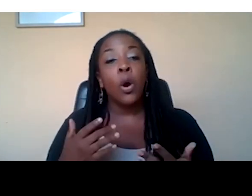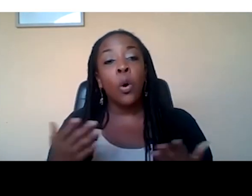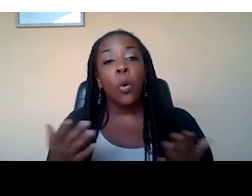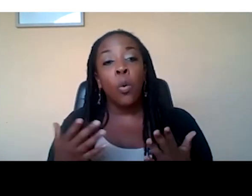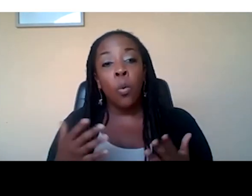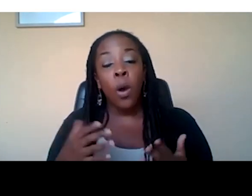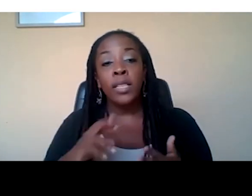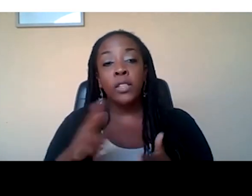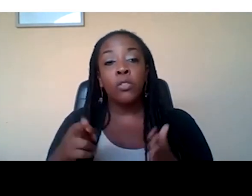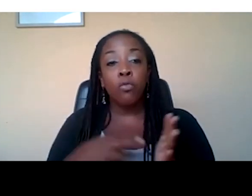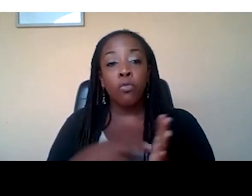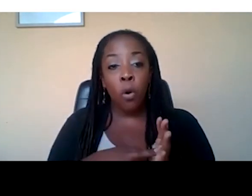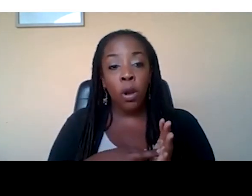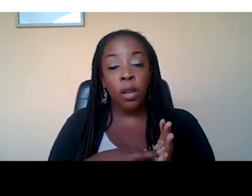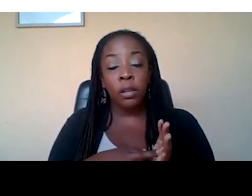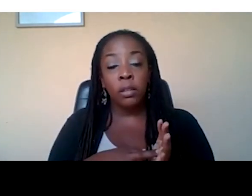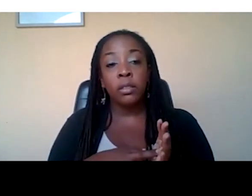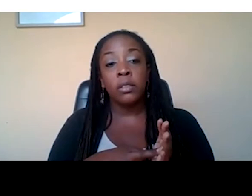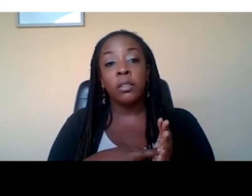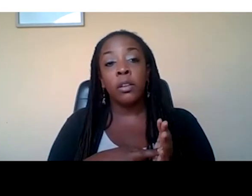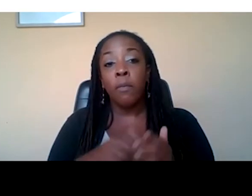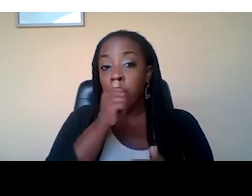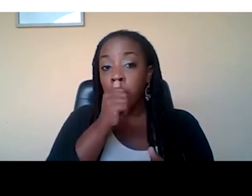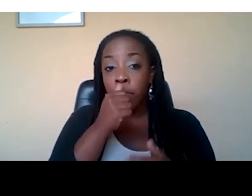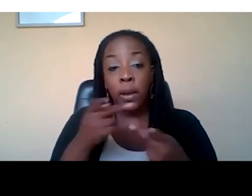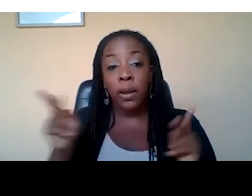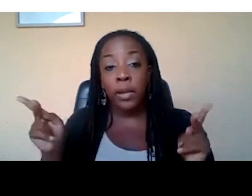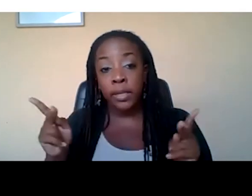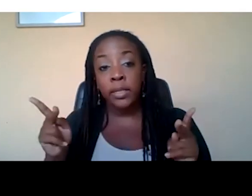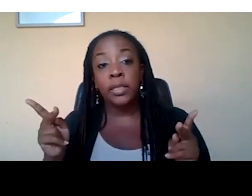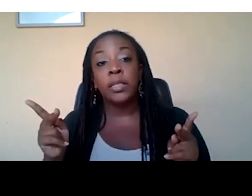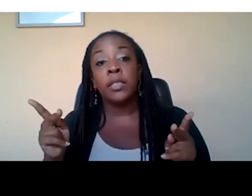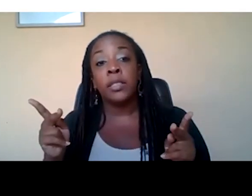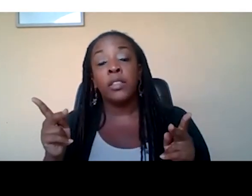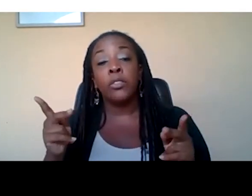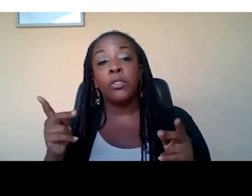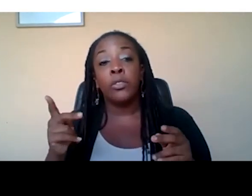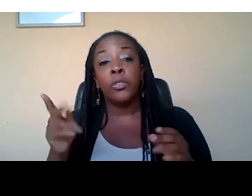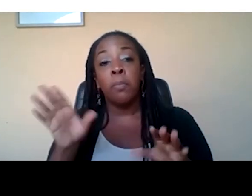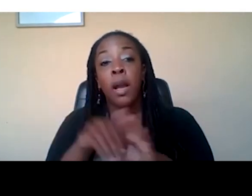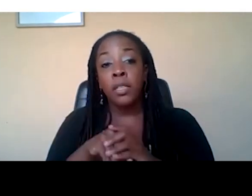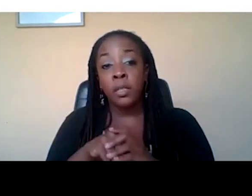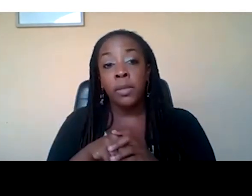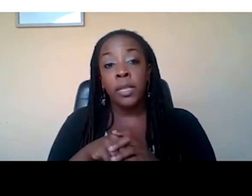sectors in actively participating in the data collection process?